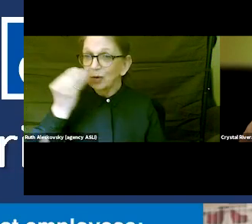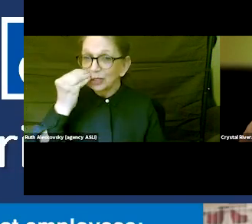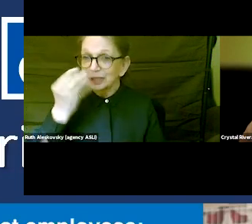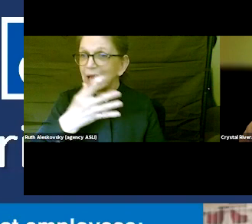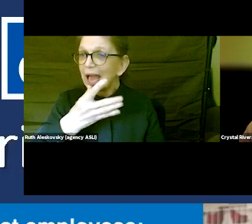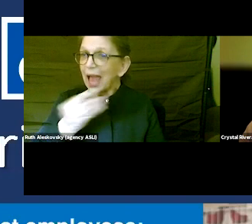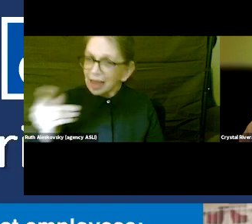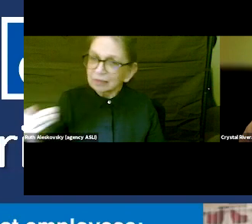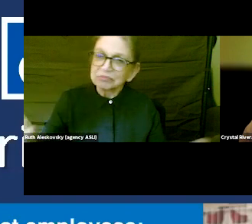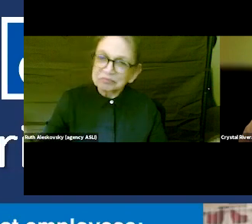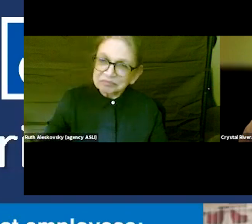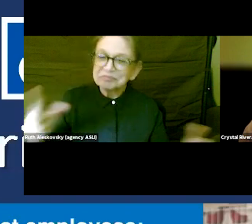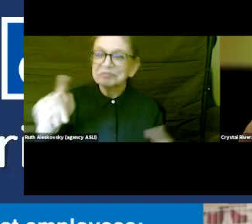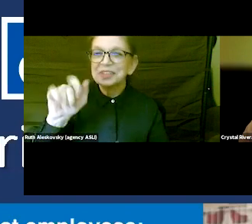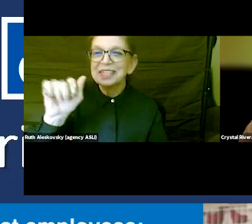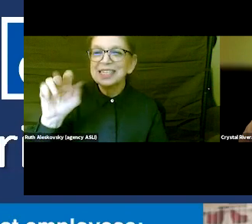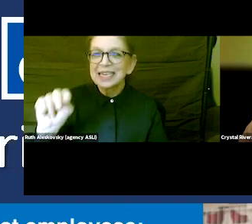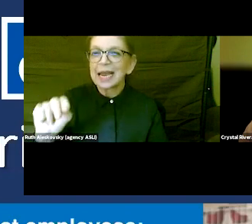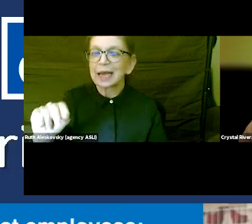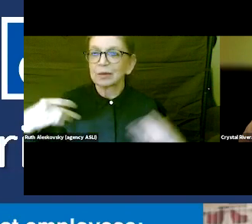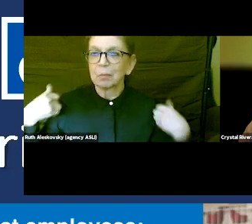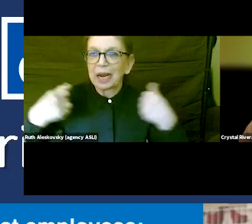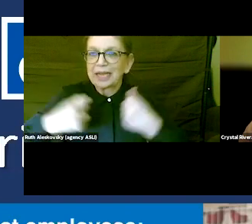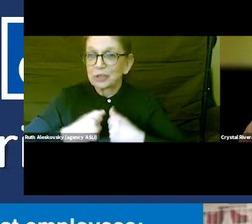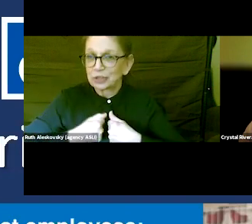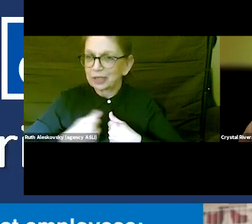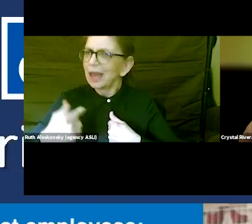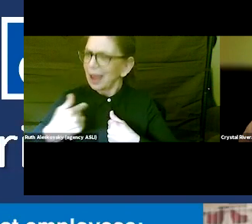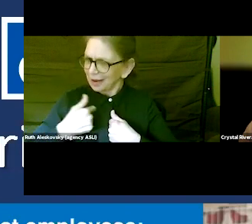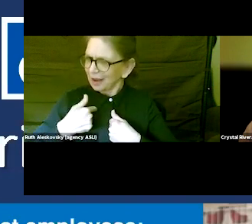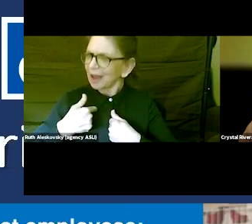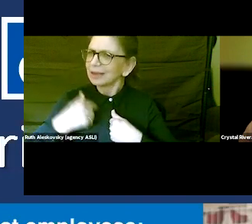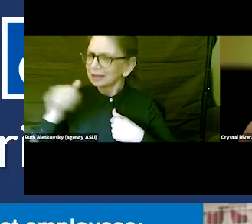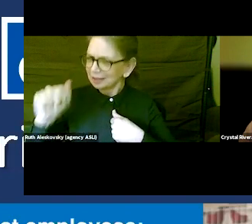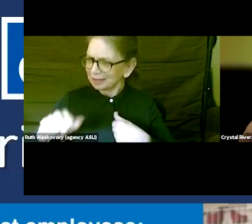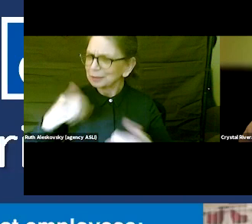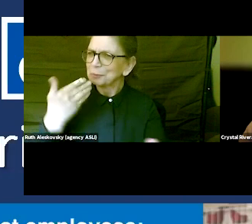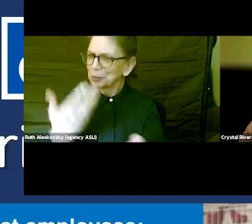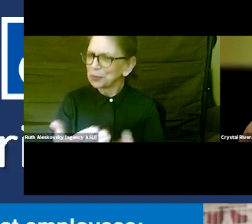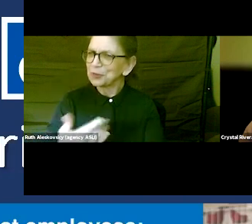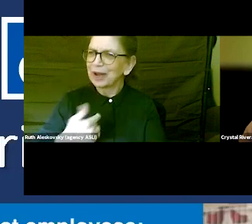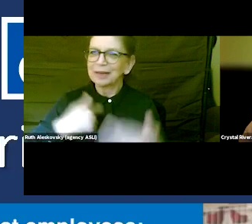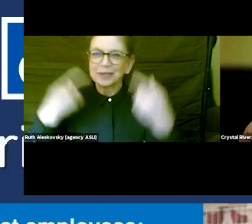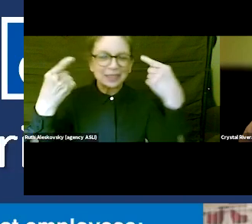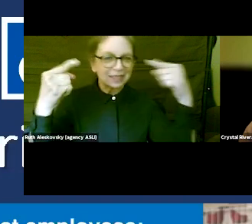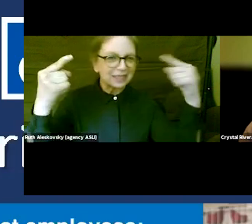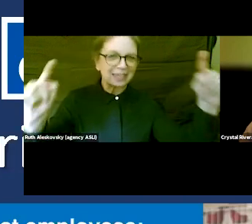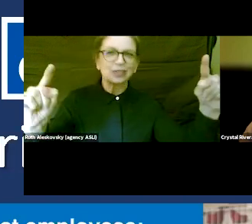can definitely say I'm one of the success stories of NYC at Work.